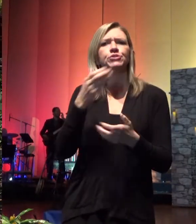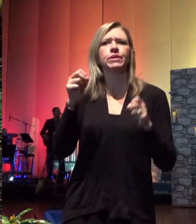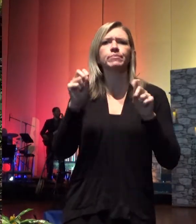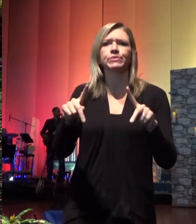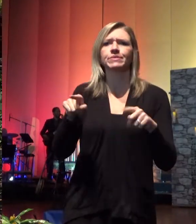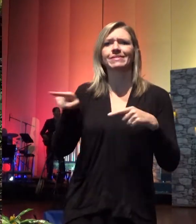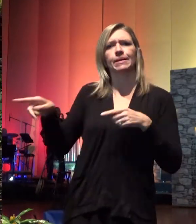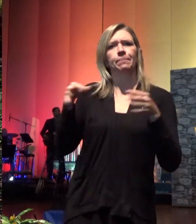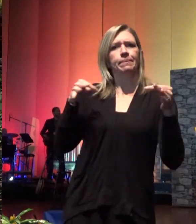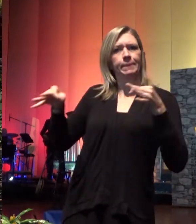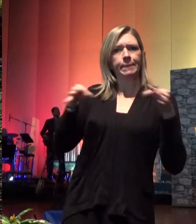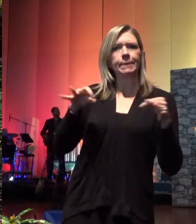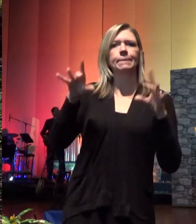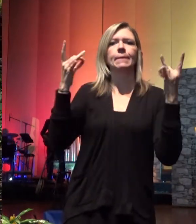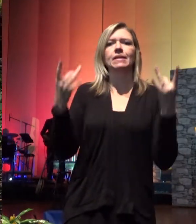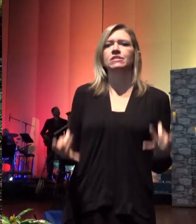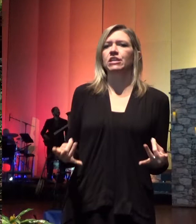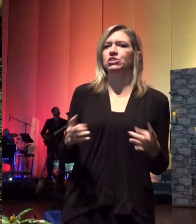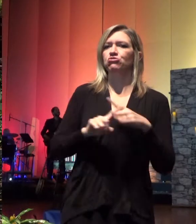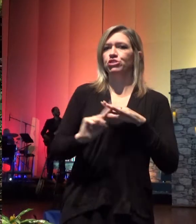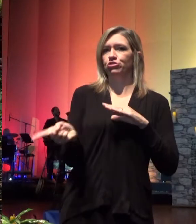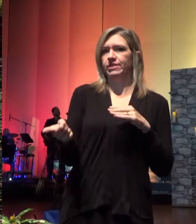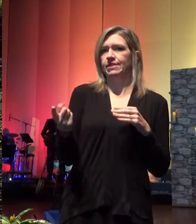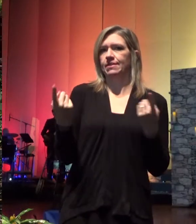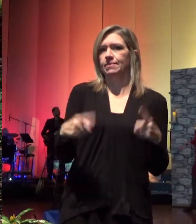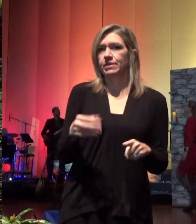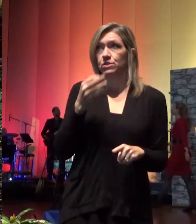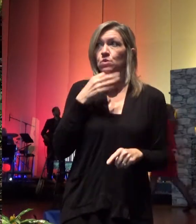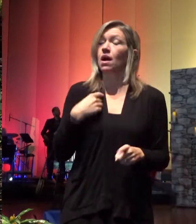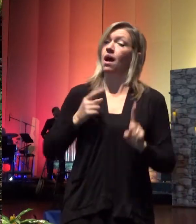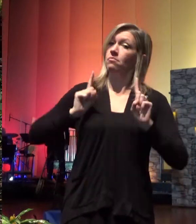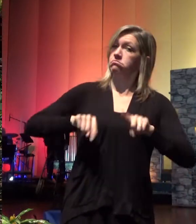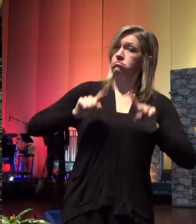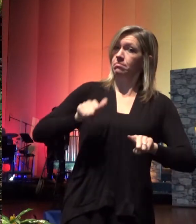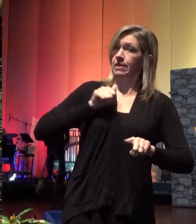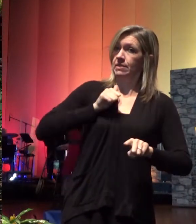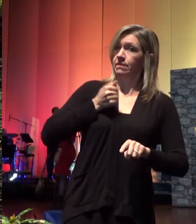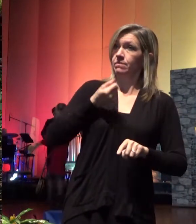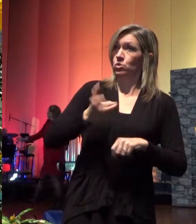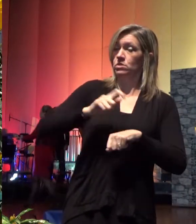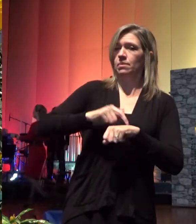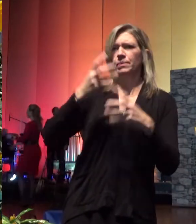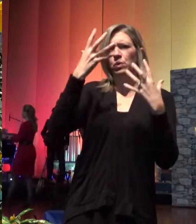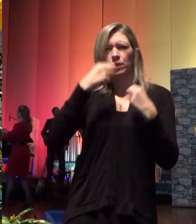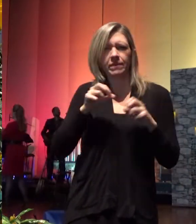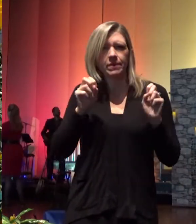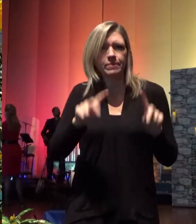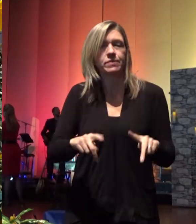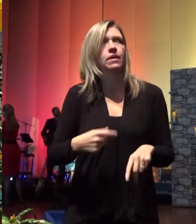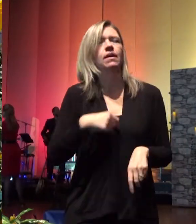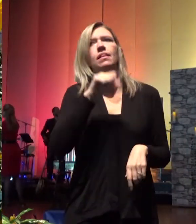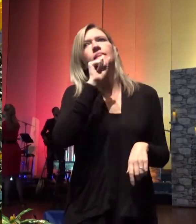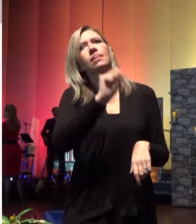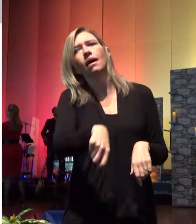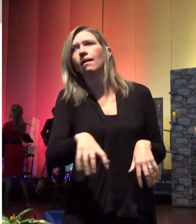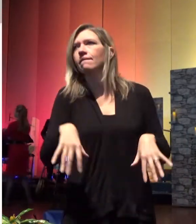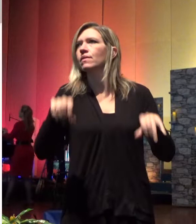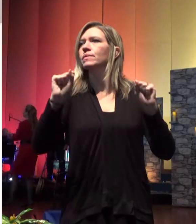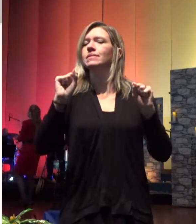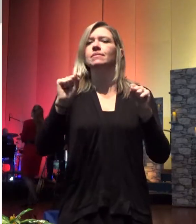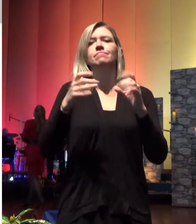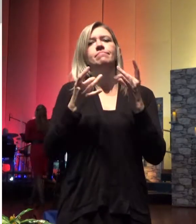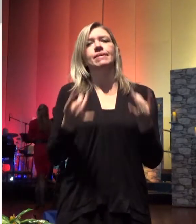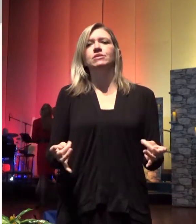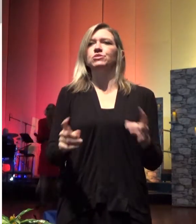his meditation retreat that's coming up. Something I've been to a couple of times, and it's a beautiful opportunity. I love doing the meditation and prayer retreat.